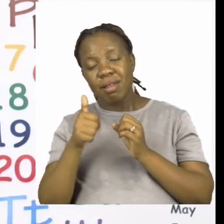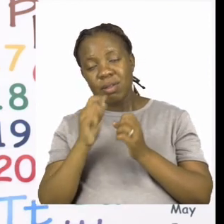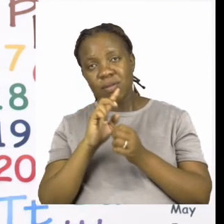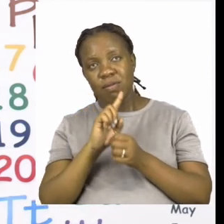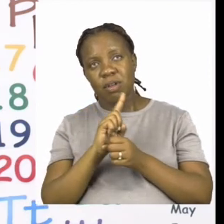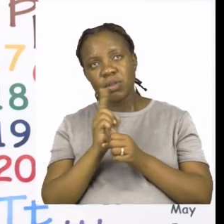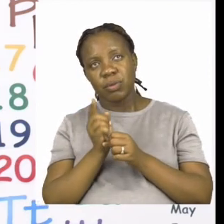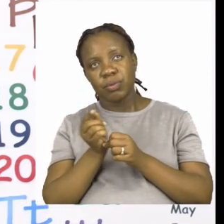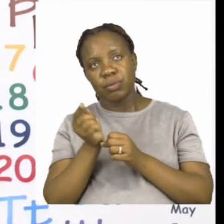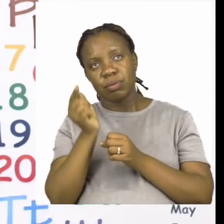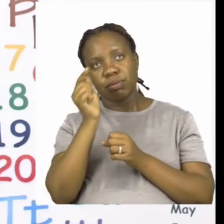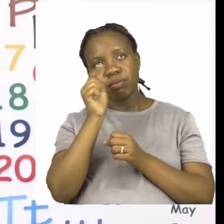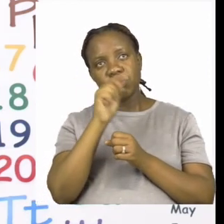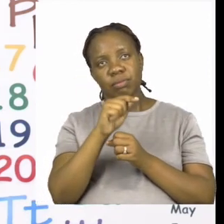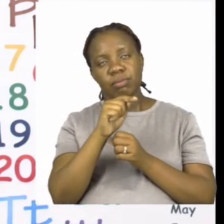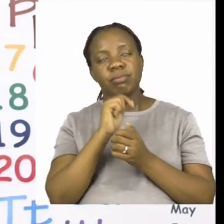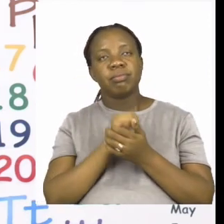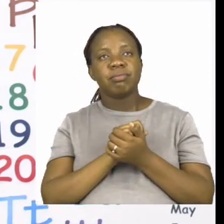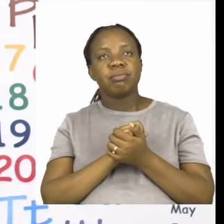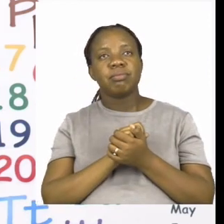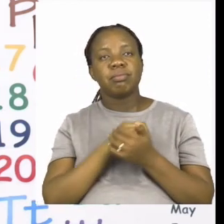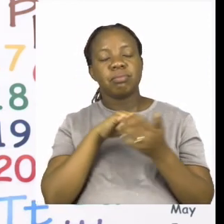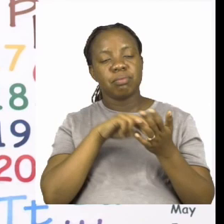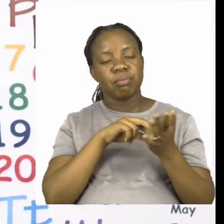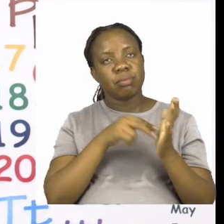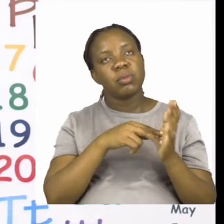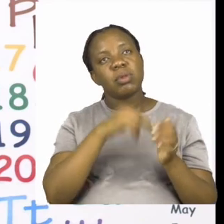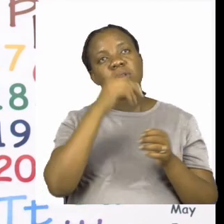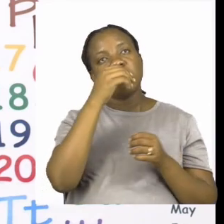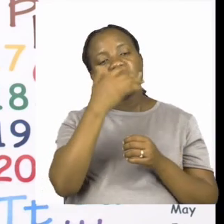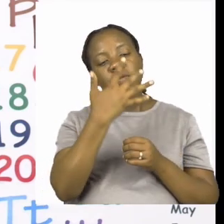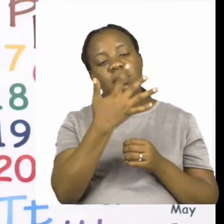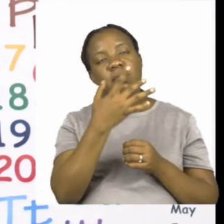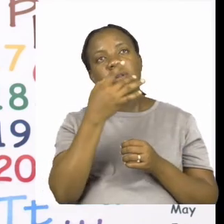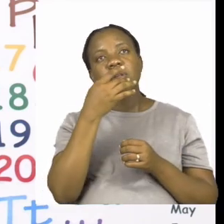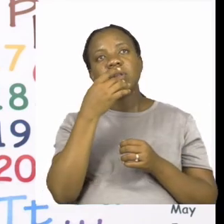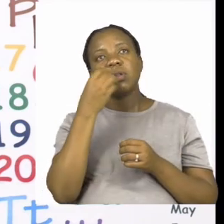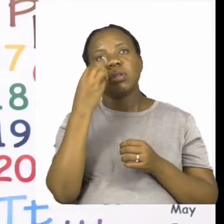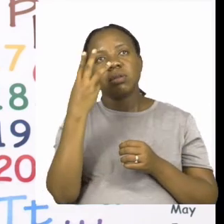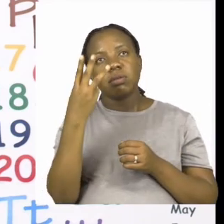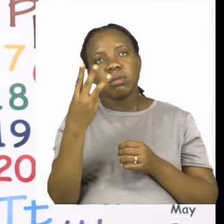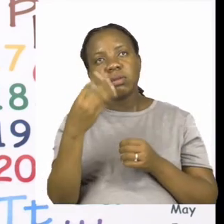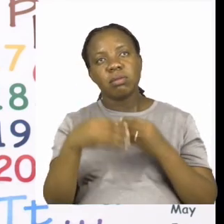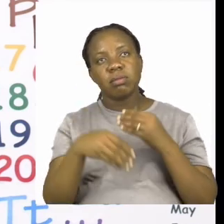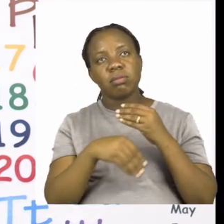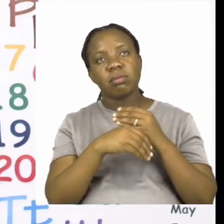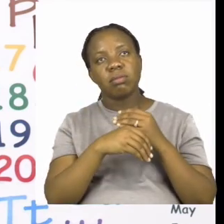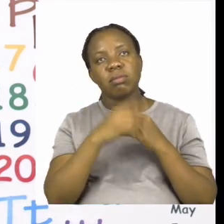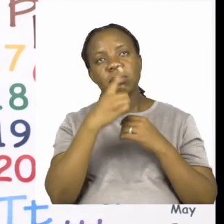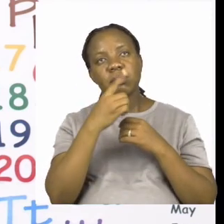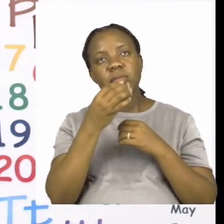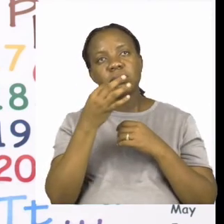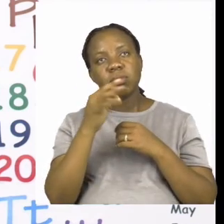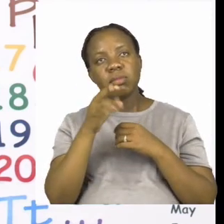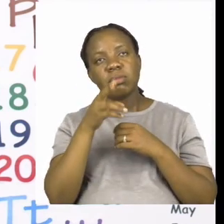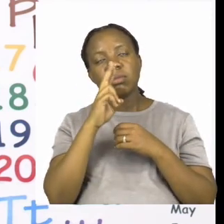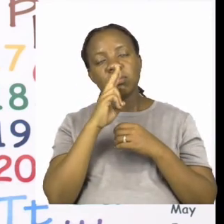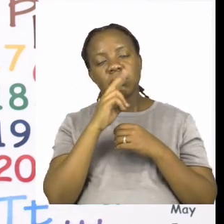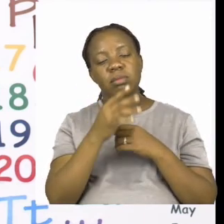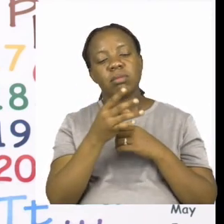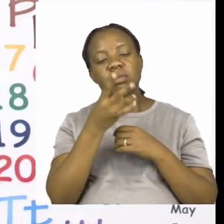answer for this sum will then be 72. Now let's try the next example